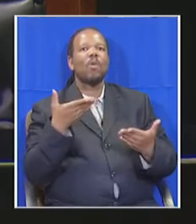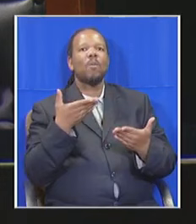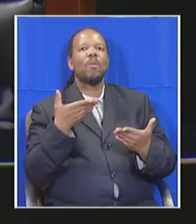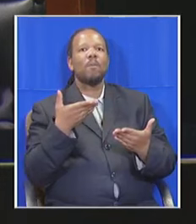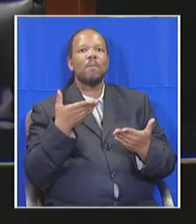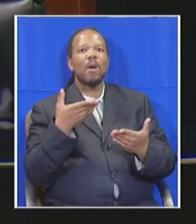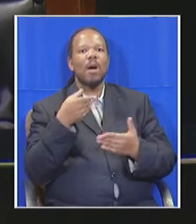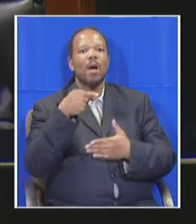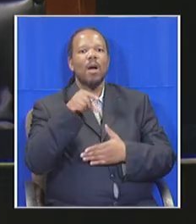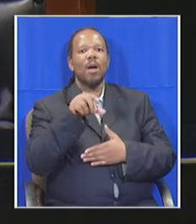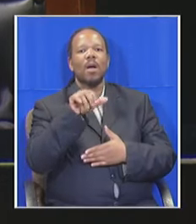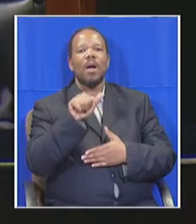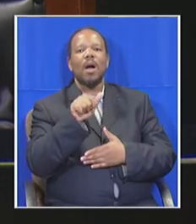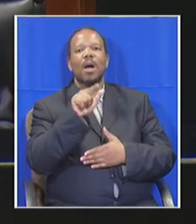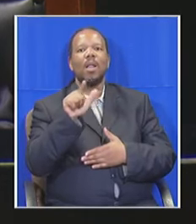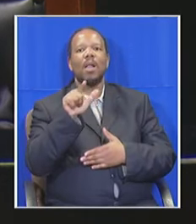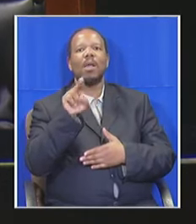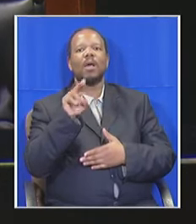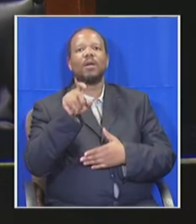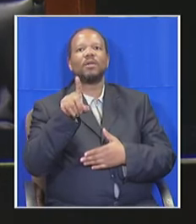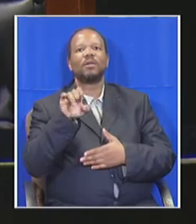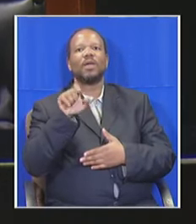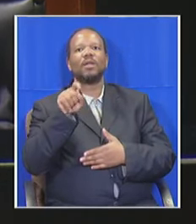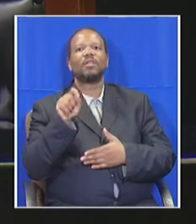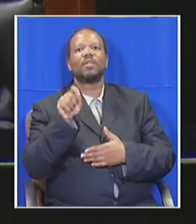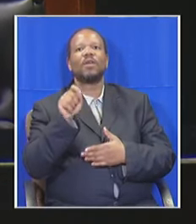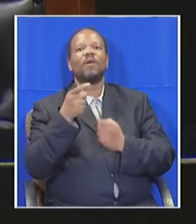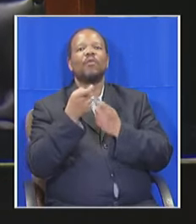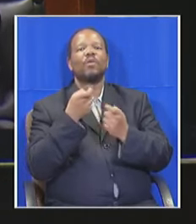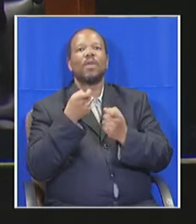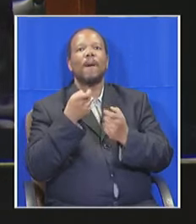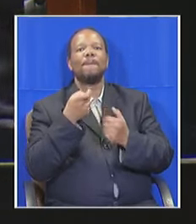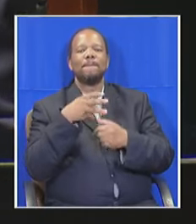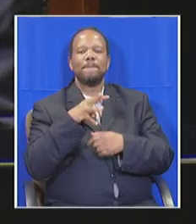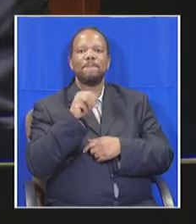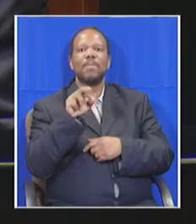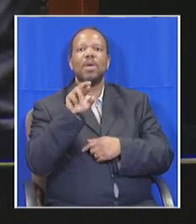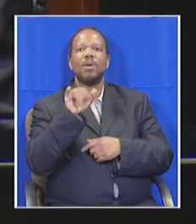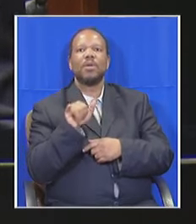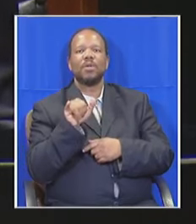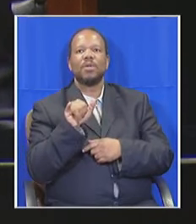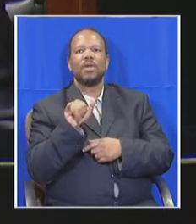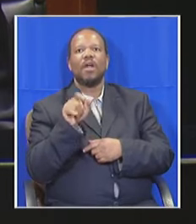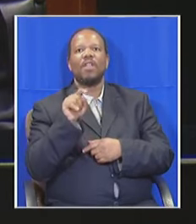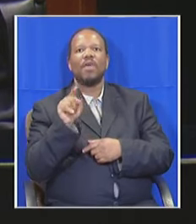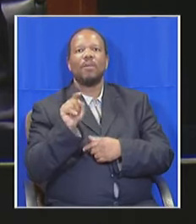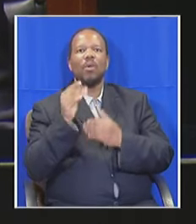Washington, D.C., and her spouse, Mary Bearmore. You are welcome to our parliament.